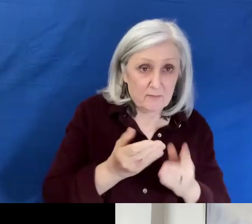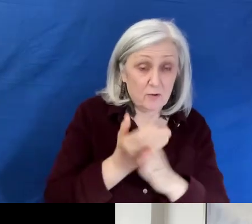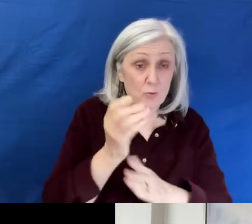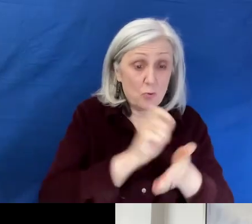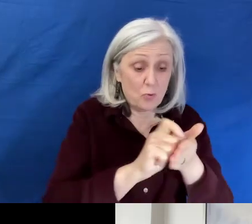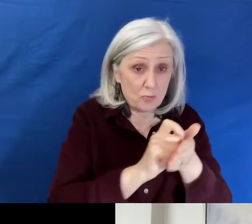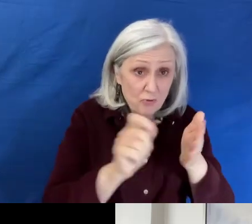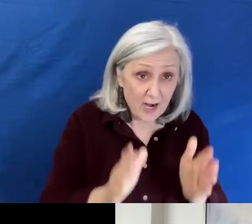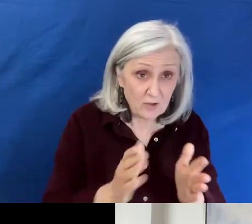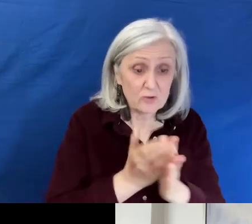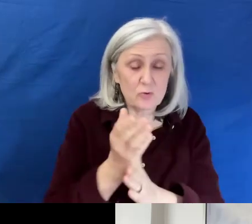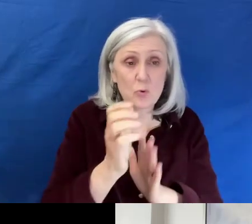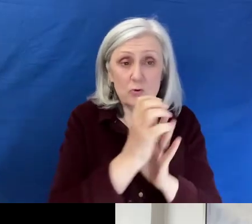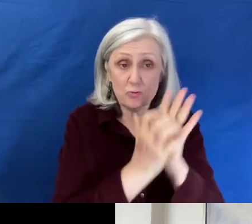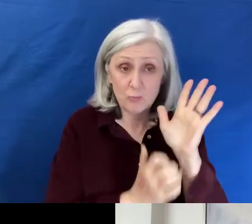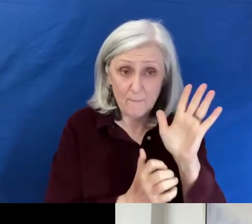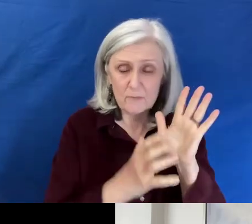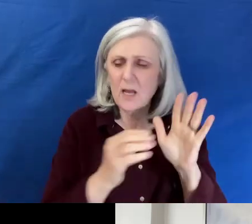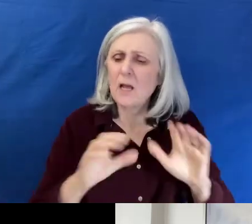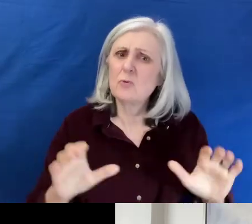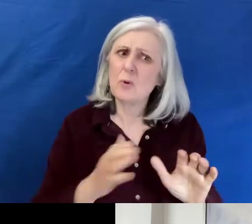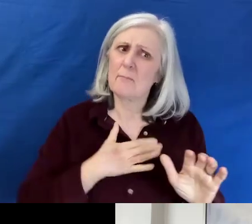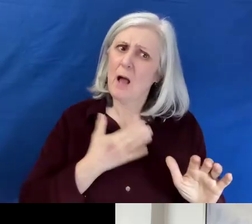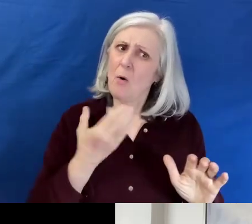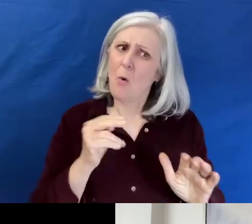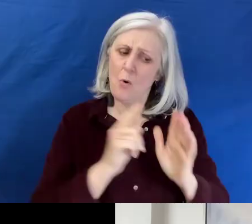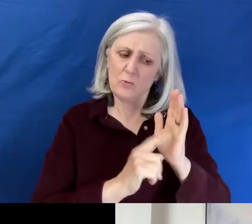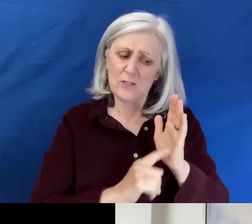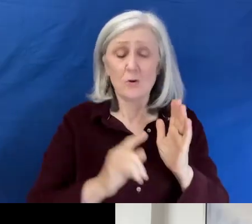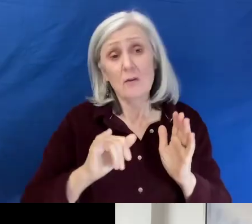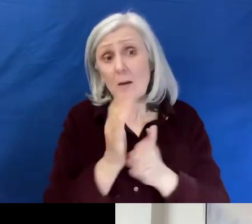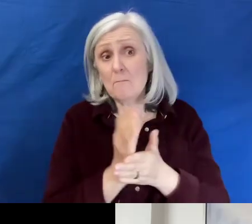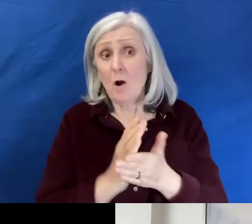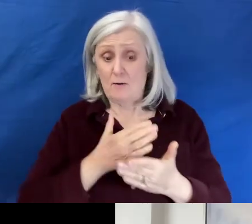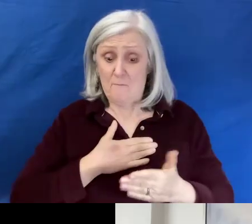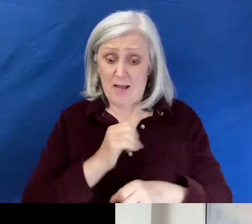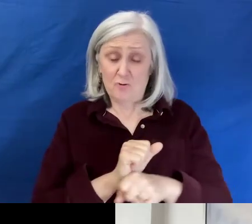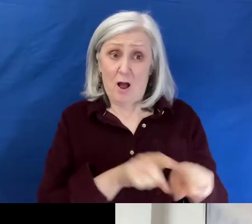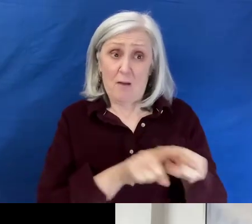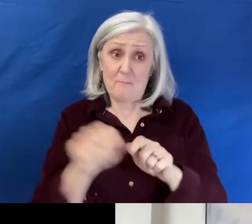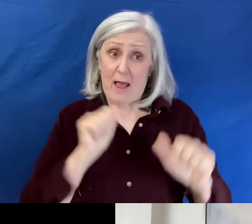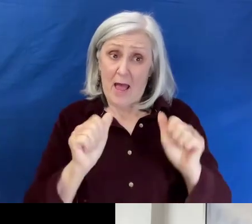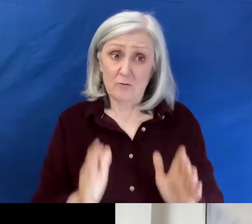script, and then doing my own research, which is part of an actor's job, to really understand like